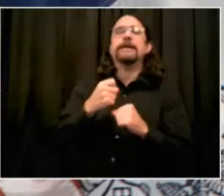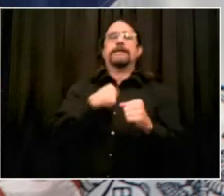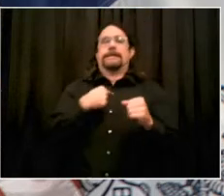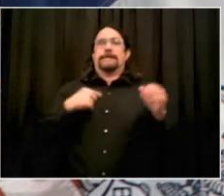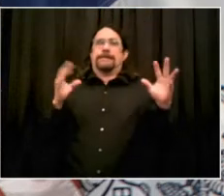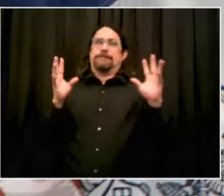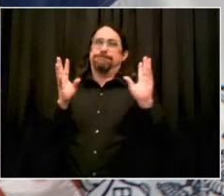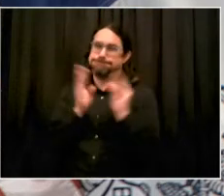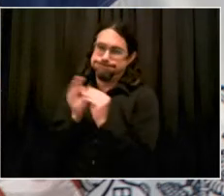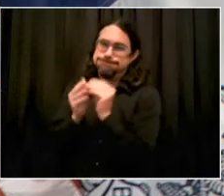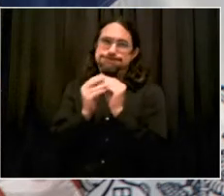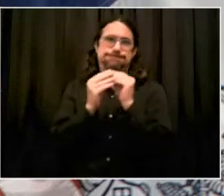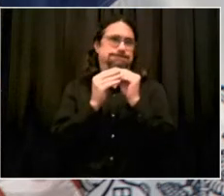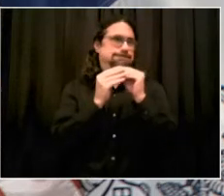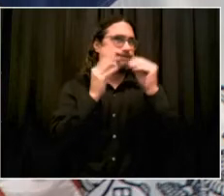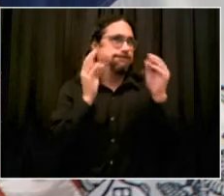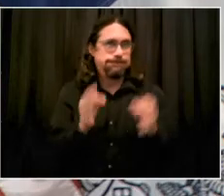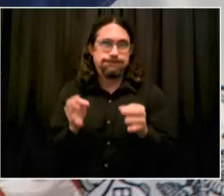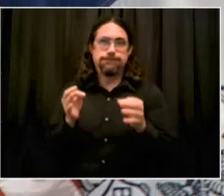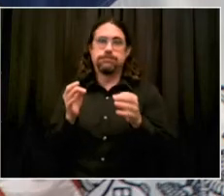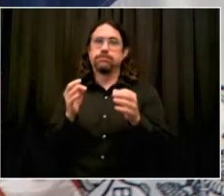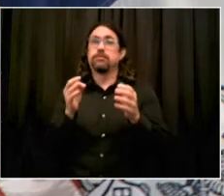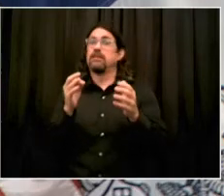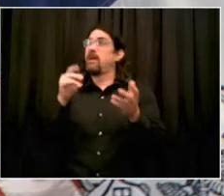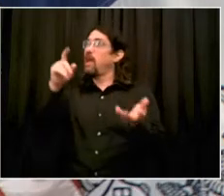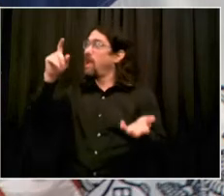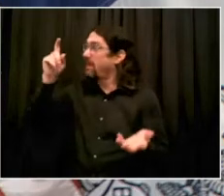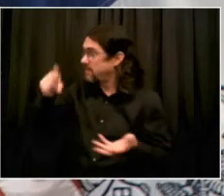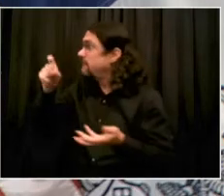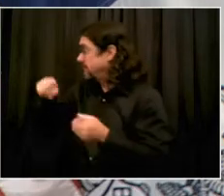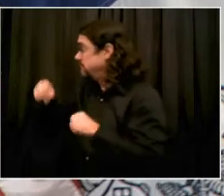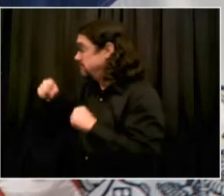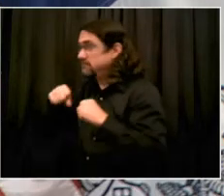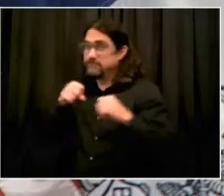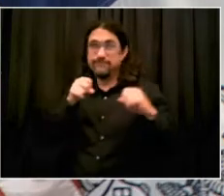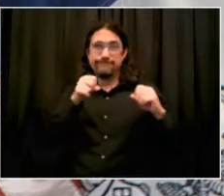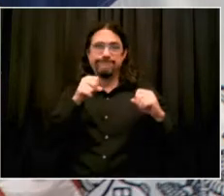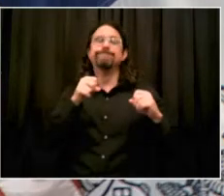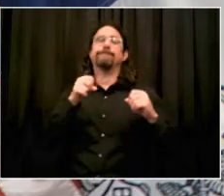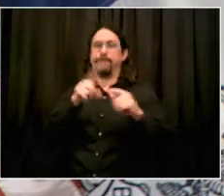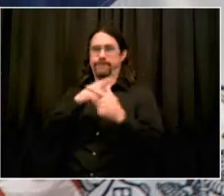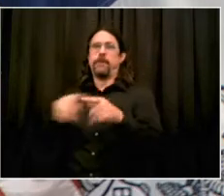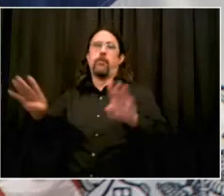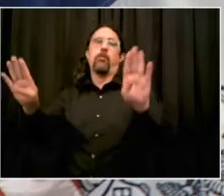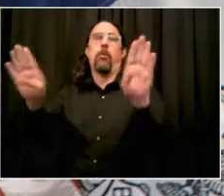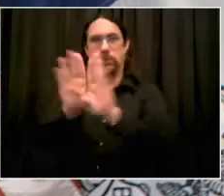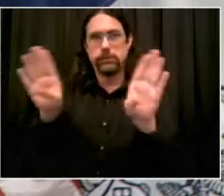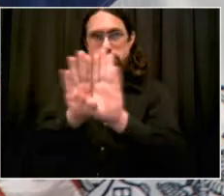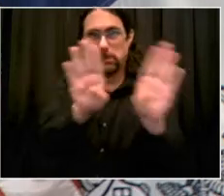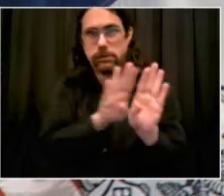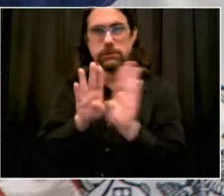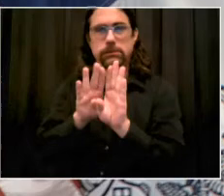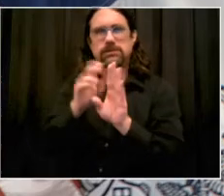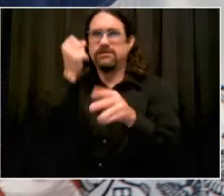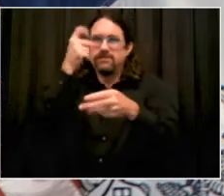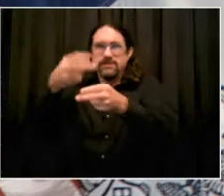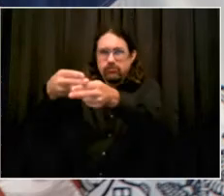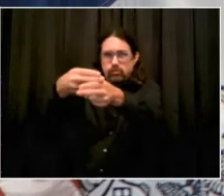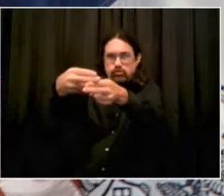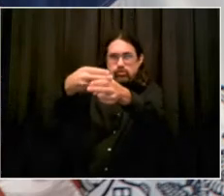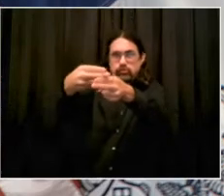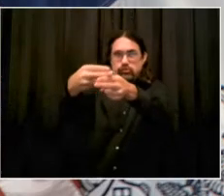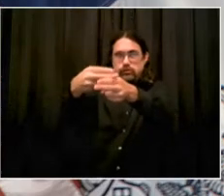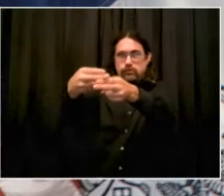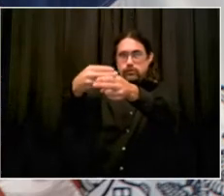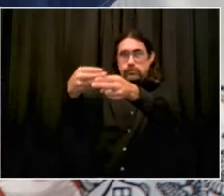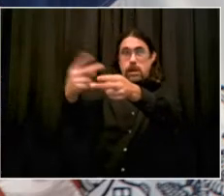continue with our schools. So theoretical, because we are not near that point now. And if